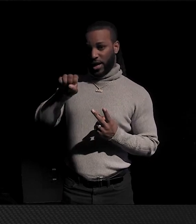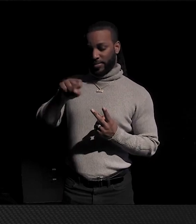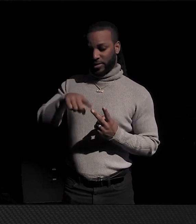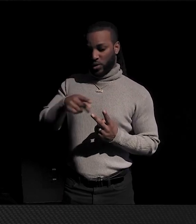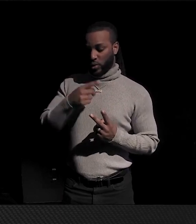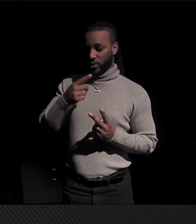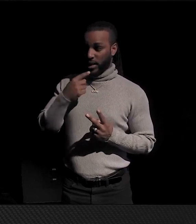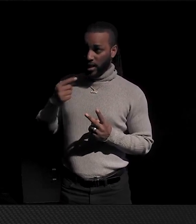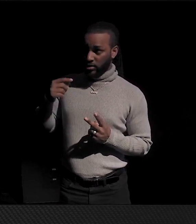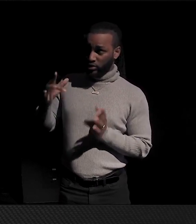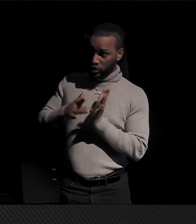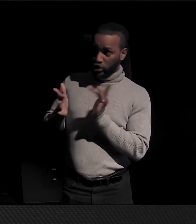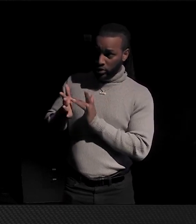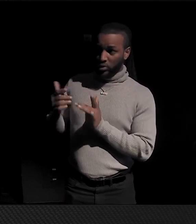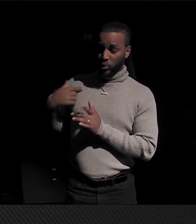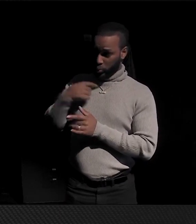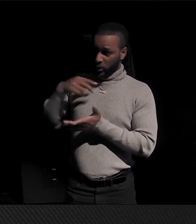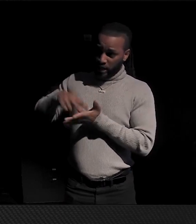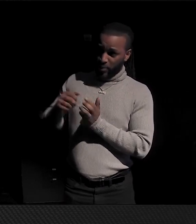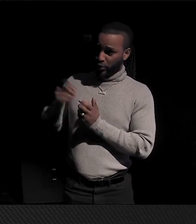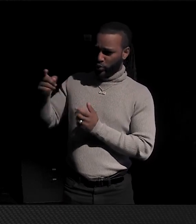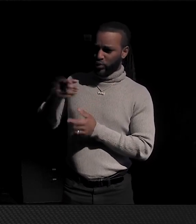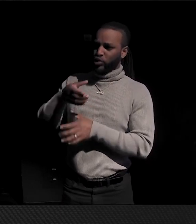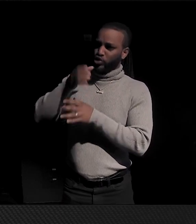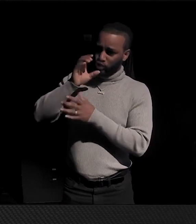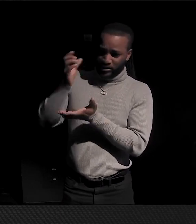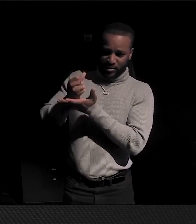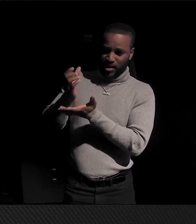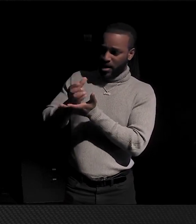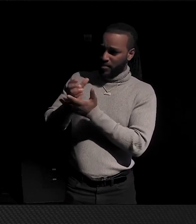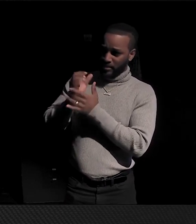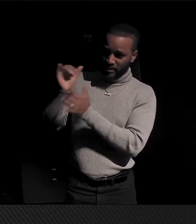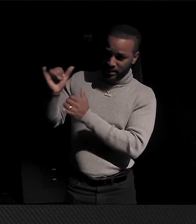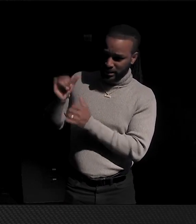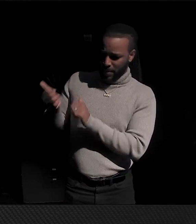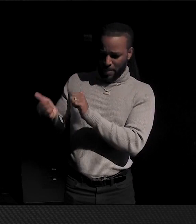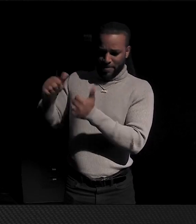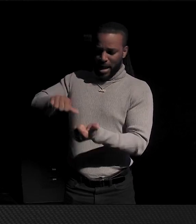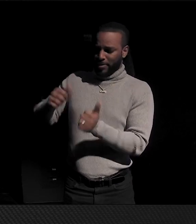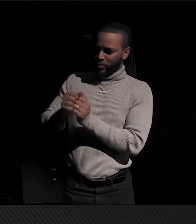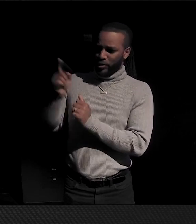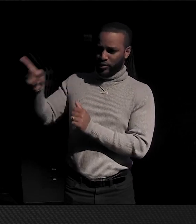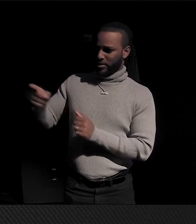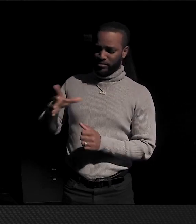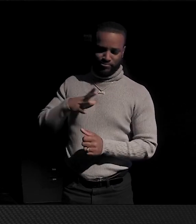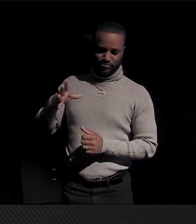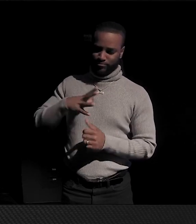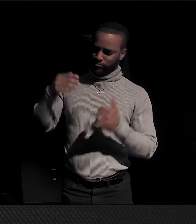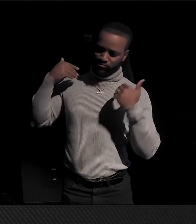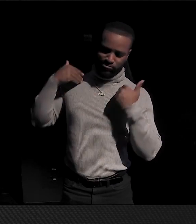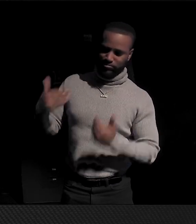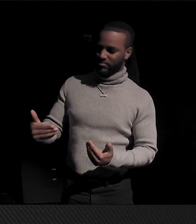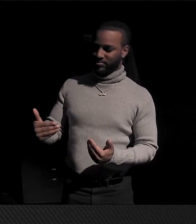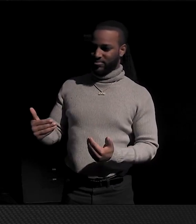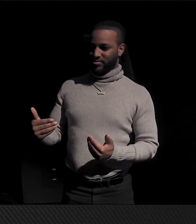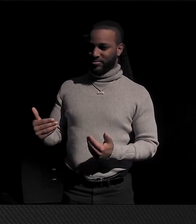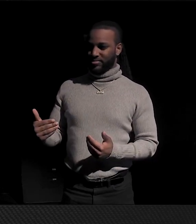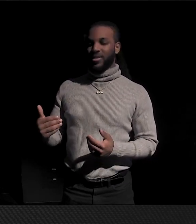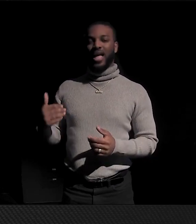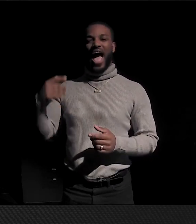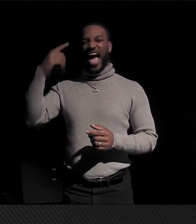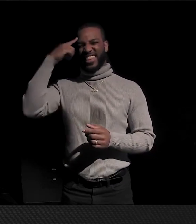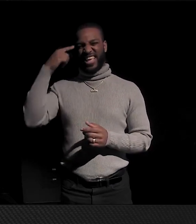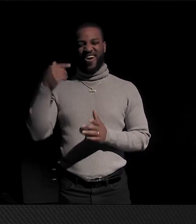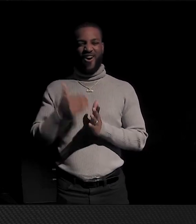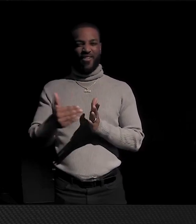Jesus, we will stand with you. Like, we'll drink that cup. We will be in that baptism with you. We will endure the pain. And I think I